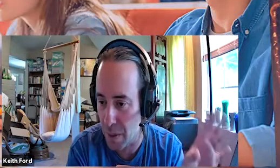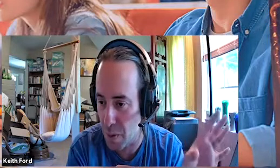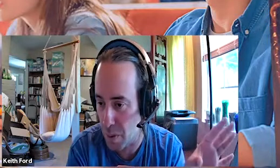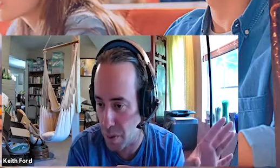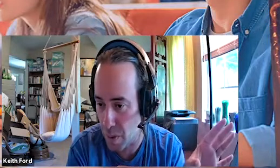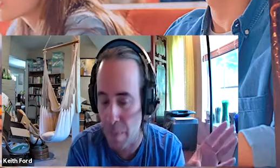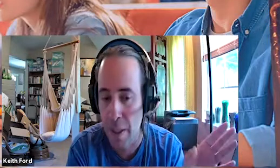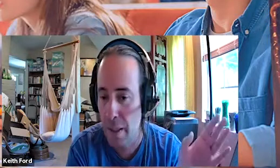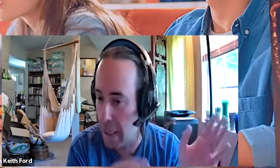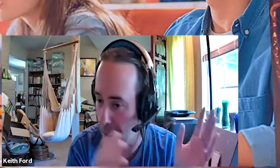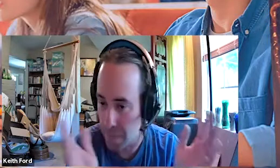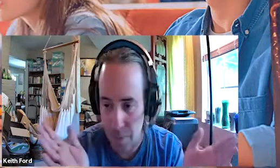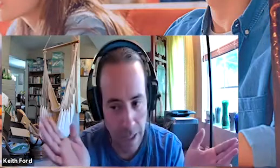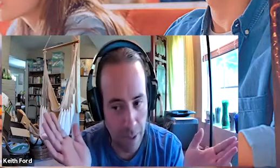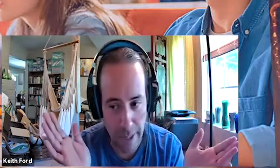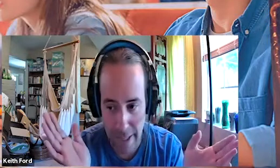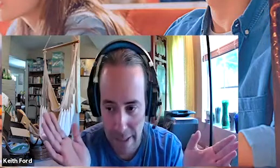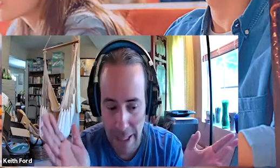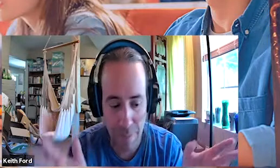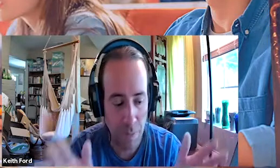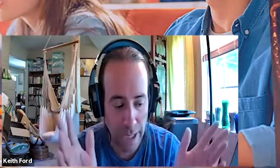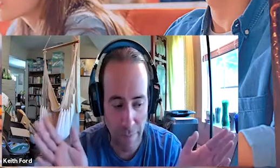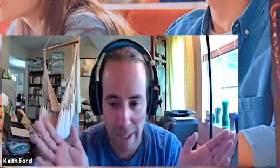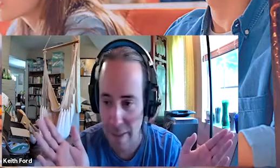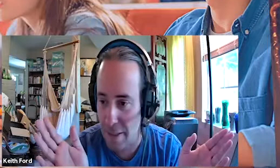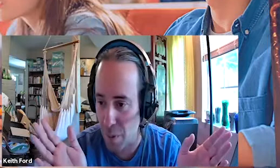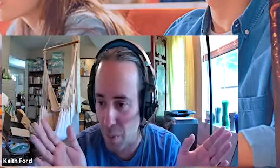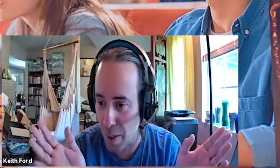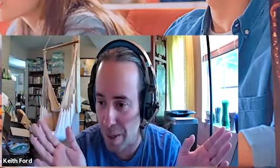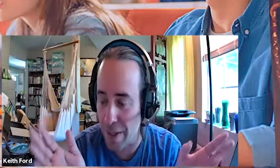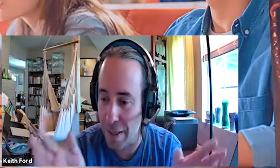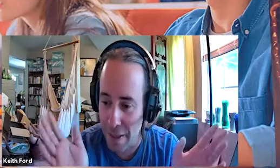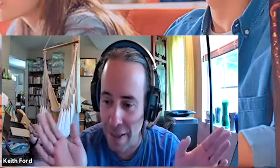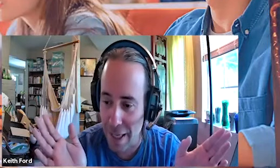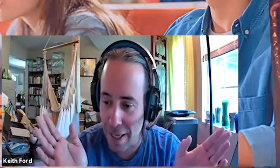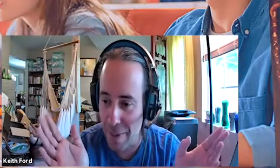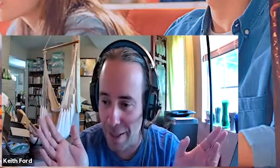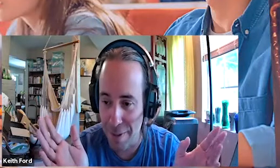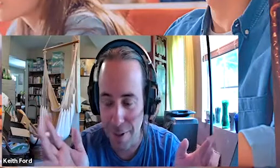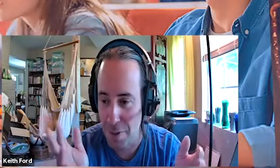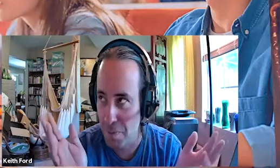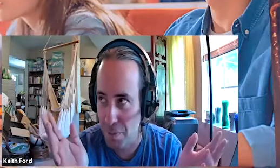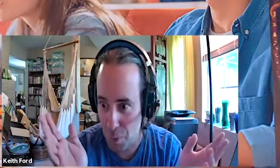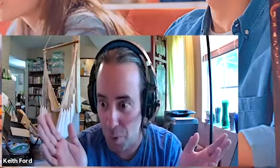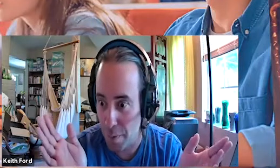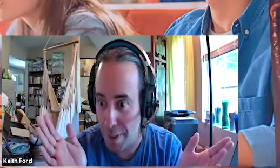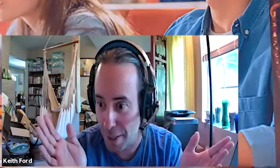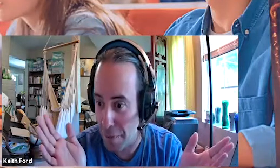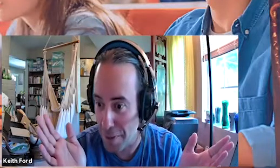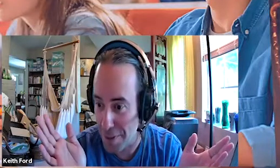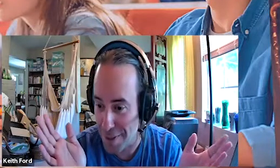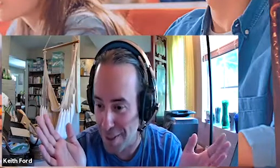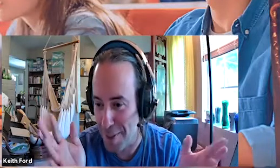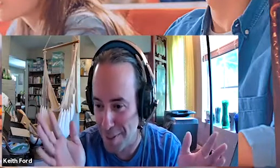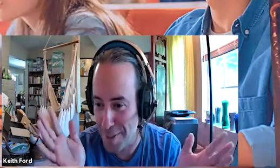well from the used bookstore. Stop by anytime. We have masks if you're worried about that. And there's 2 of us in